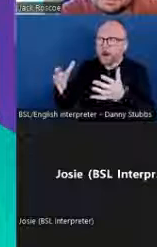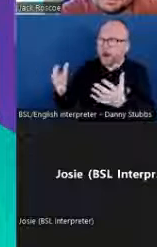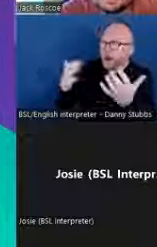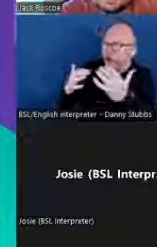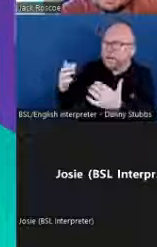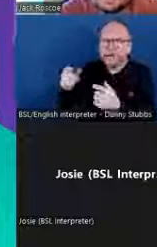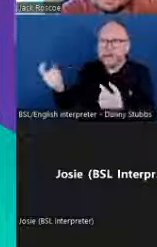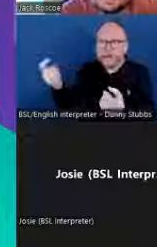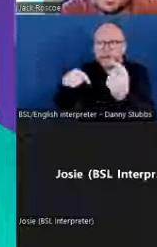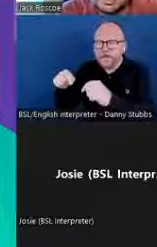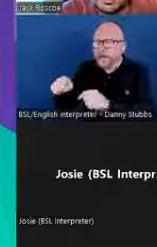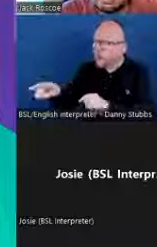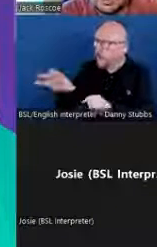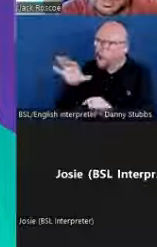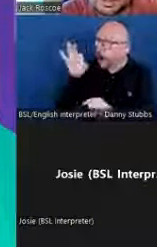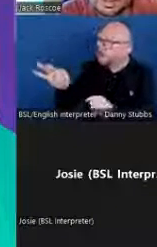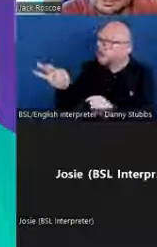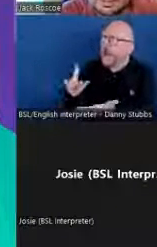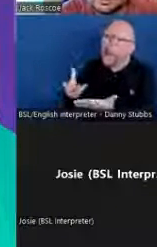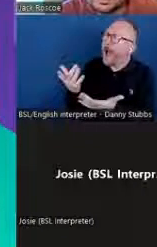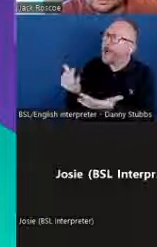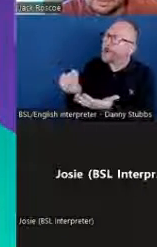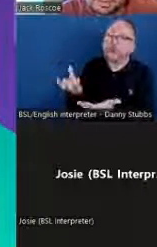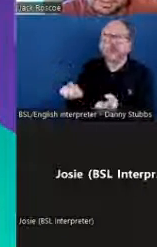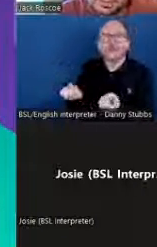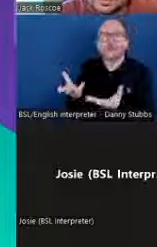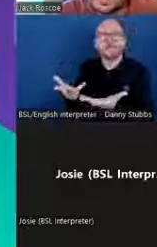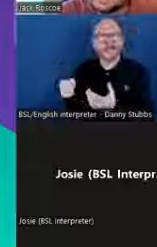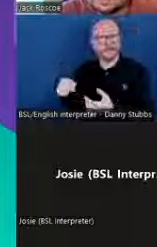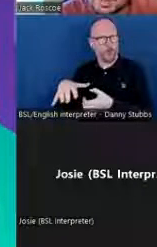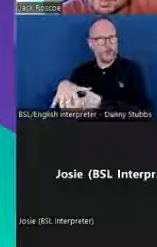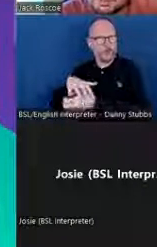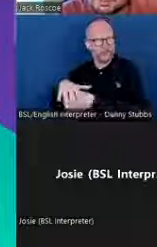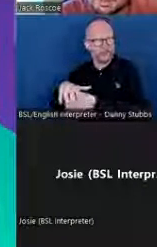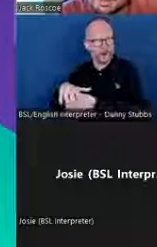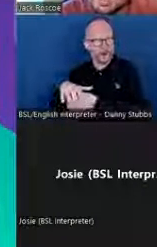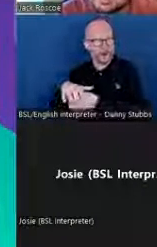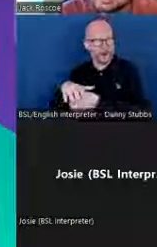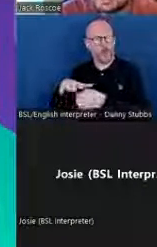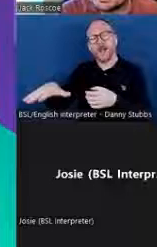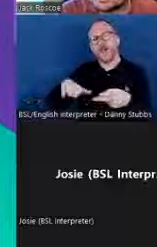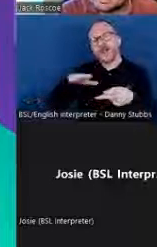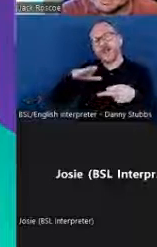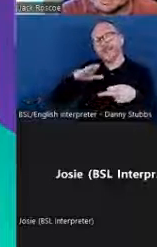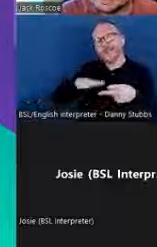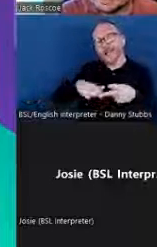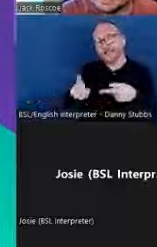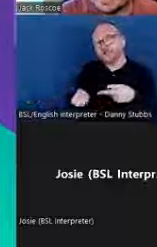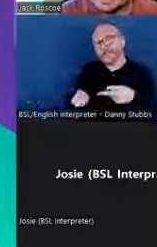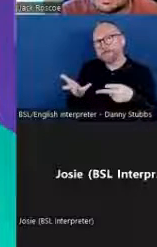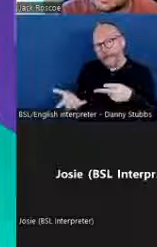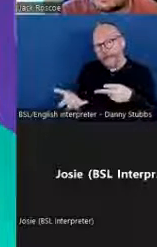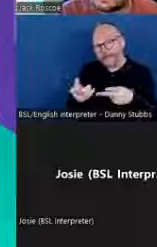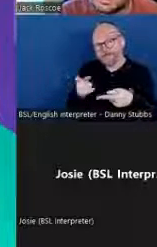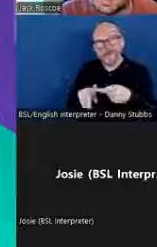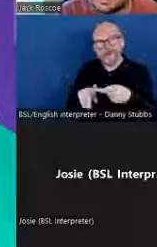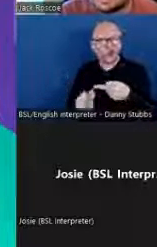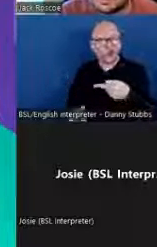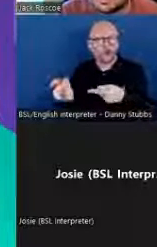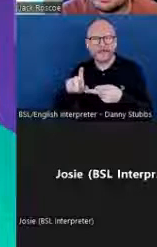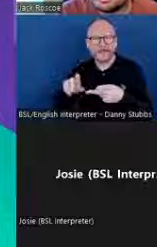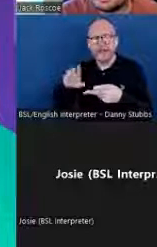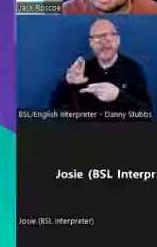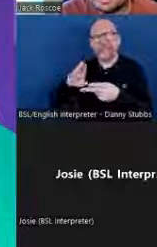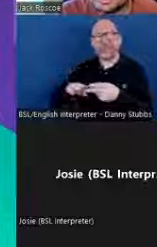town. But that side of it, the tourism and secondary spend, is the less interesting and the more